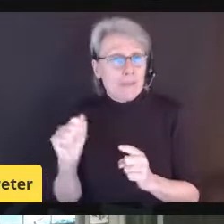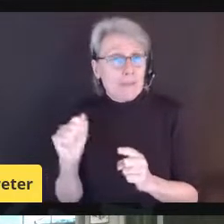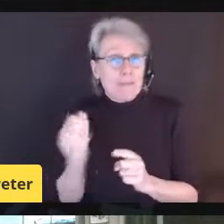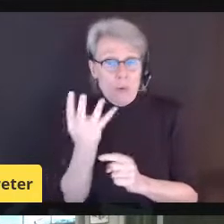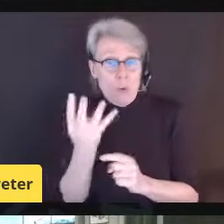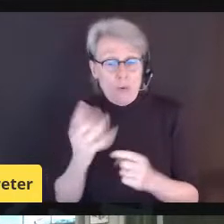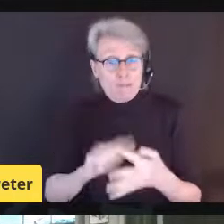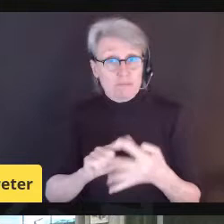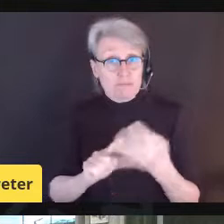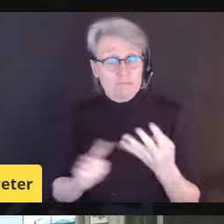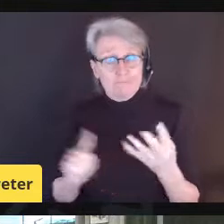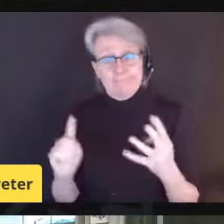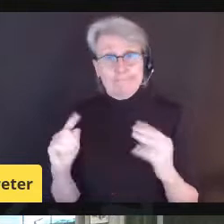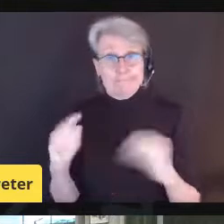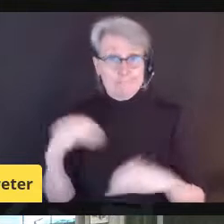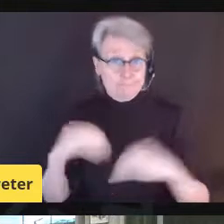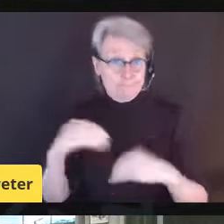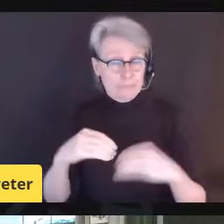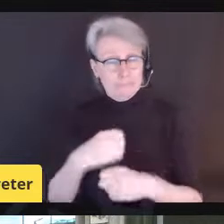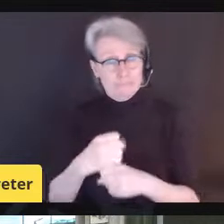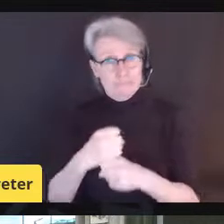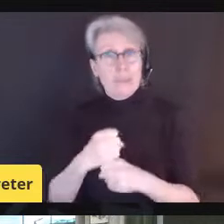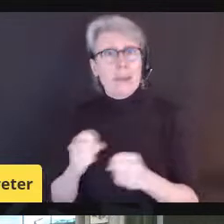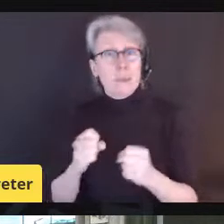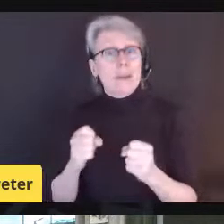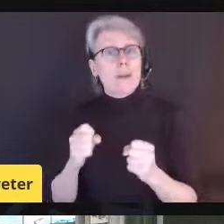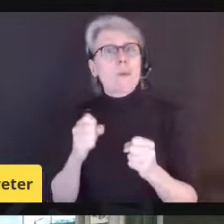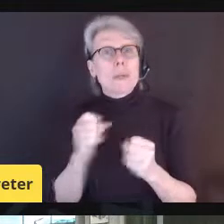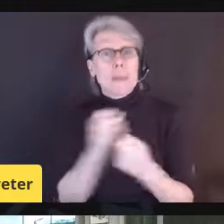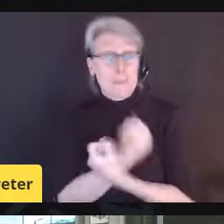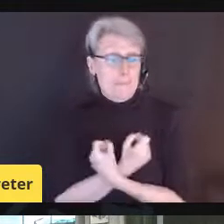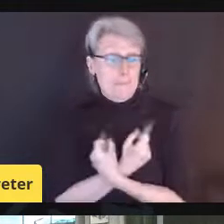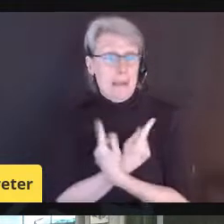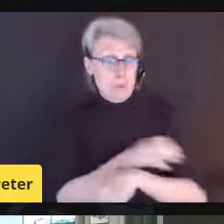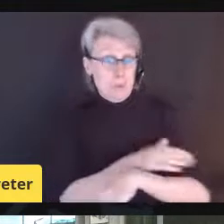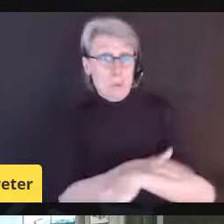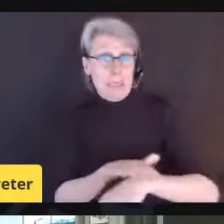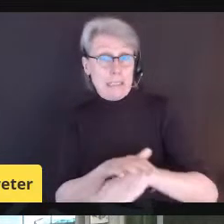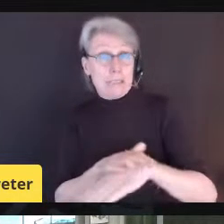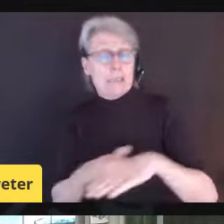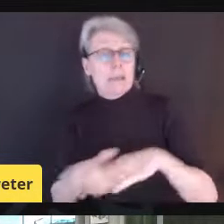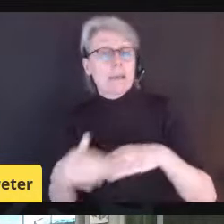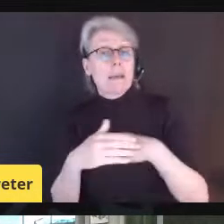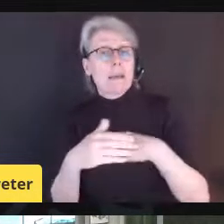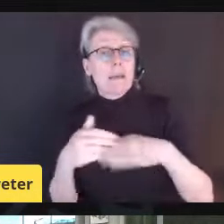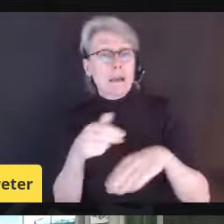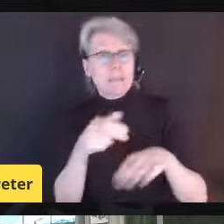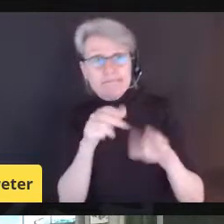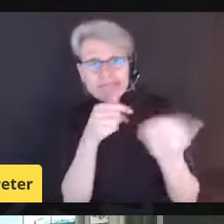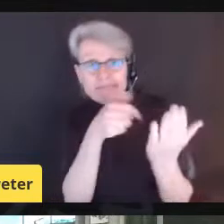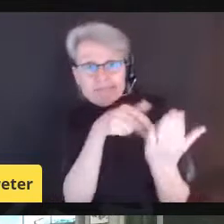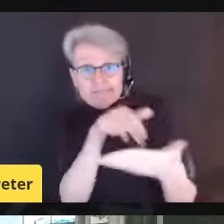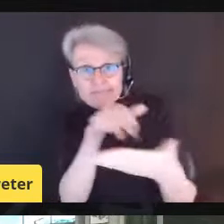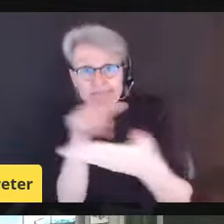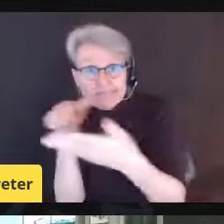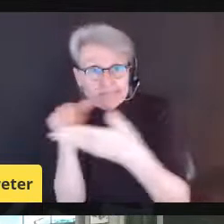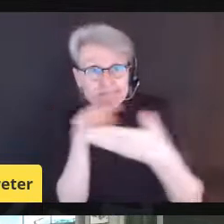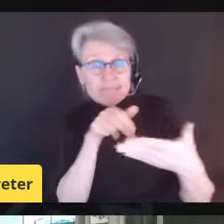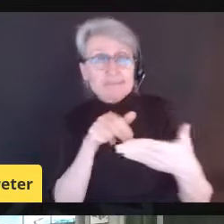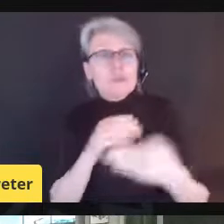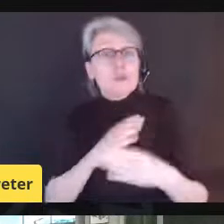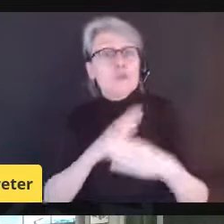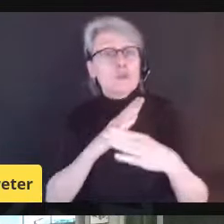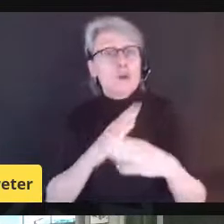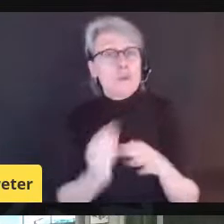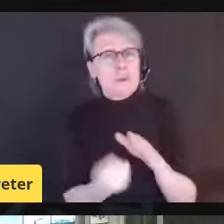we're using that on the bat wings to inhibit the growth of what causes white nose in